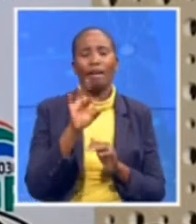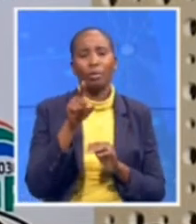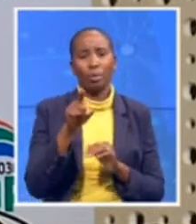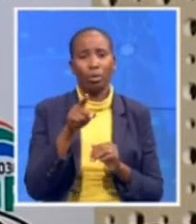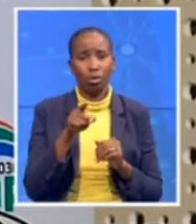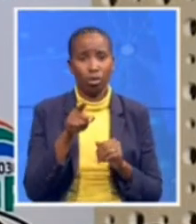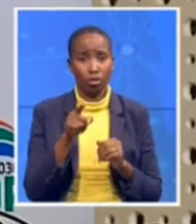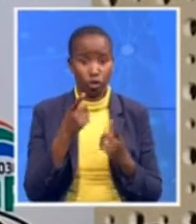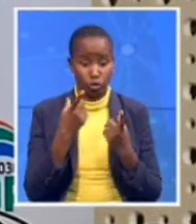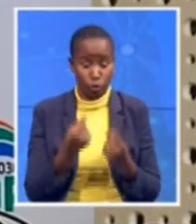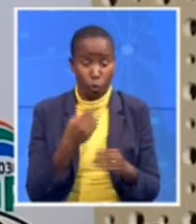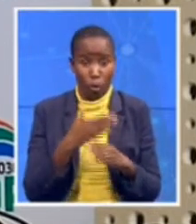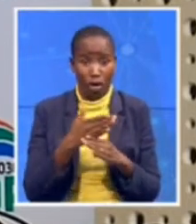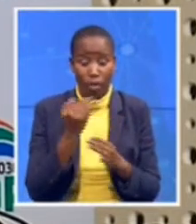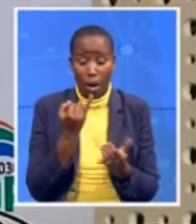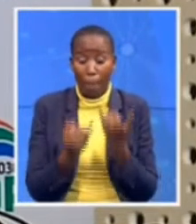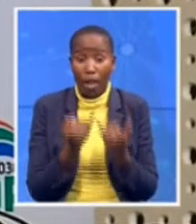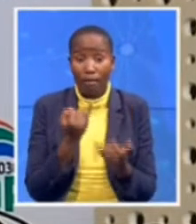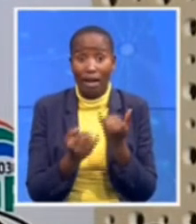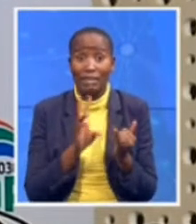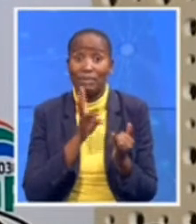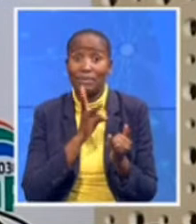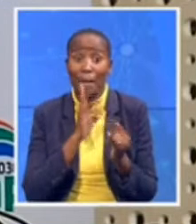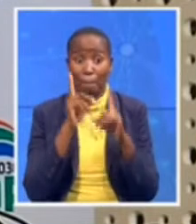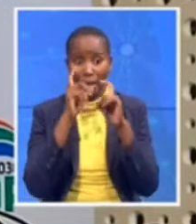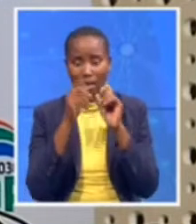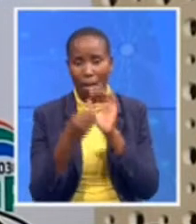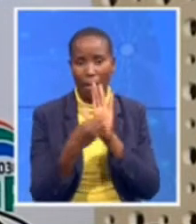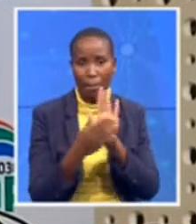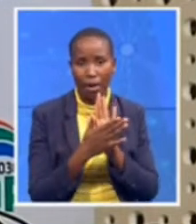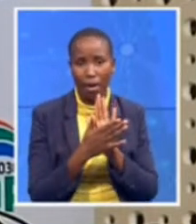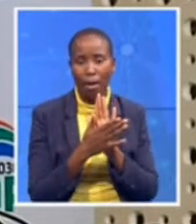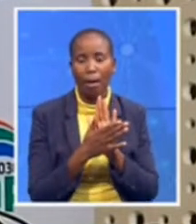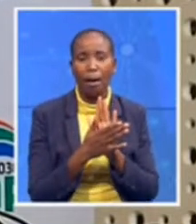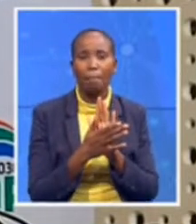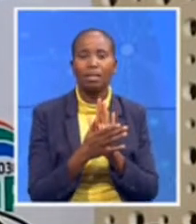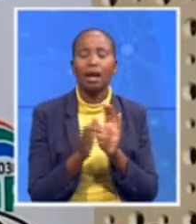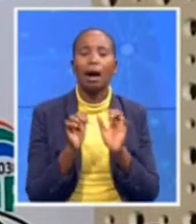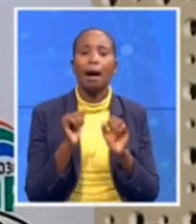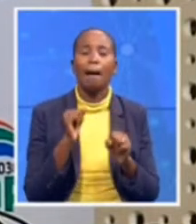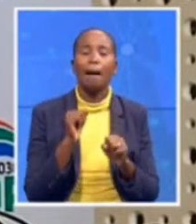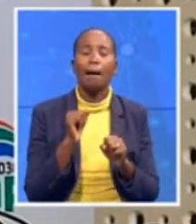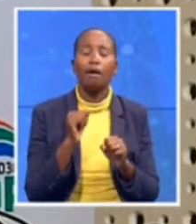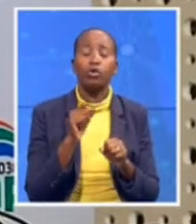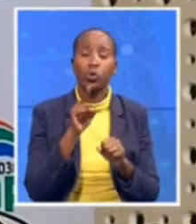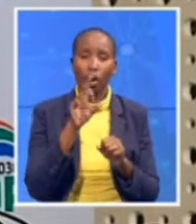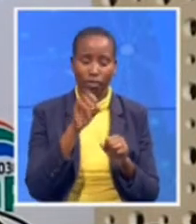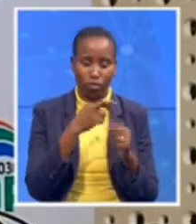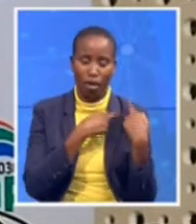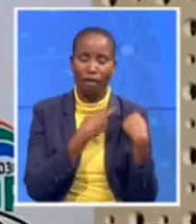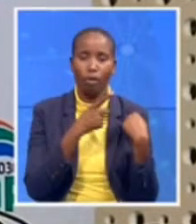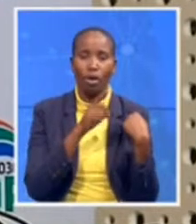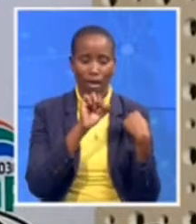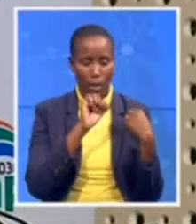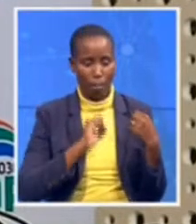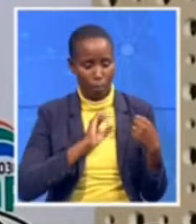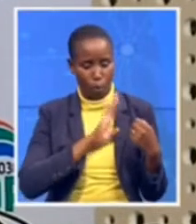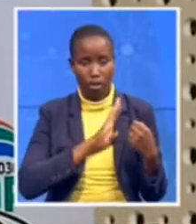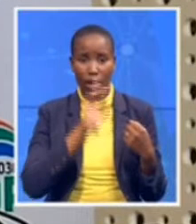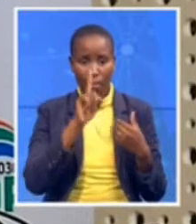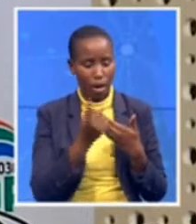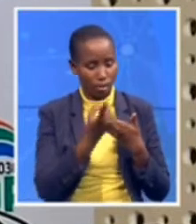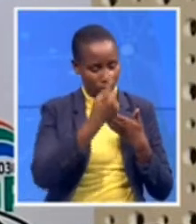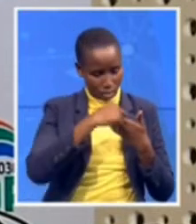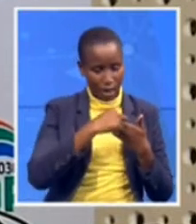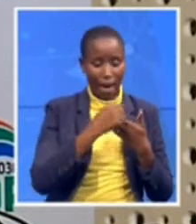the legislative purview of the Film and Publication Board, and we would encourage strongly that you engage with us to ensure that you do so in a